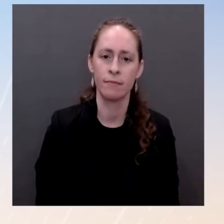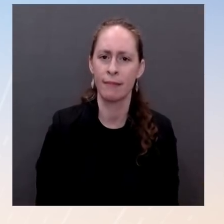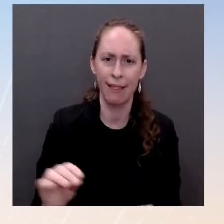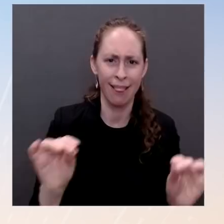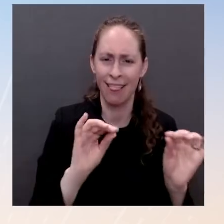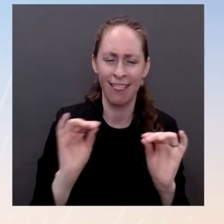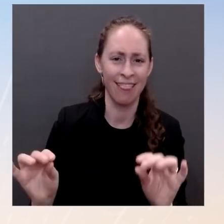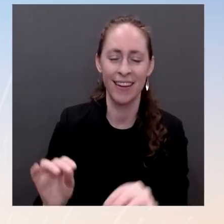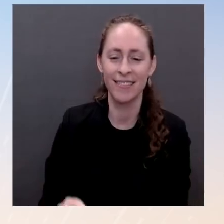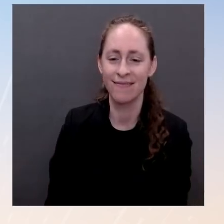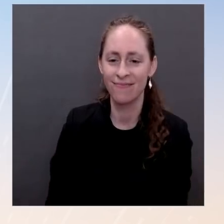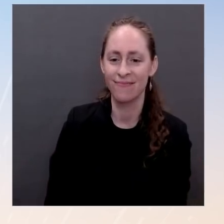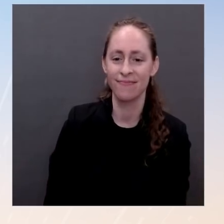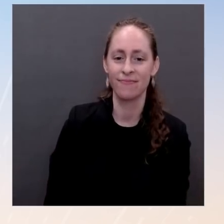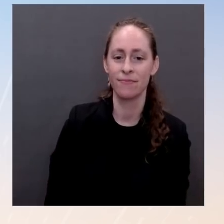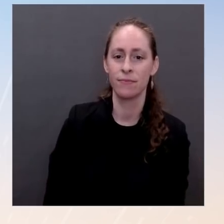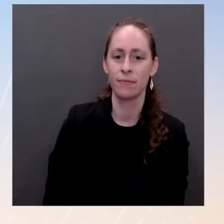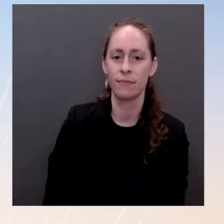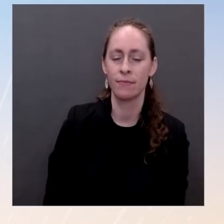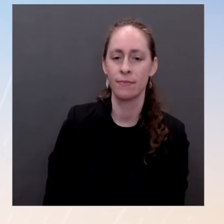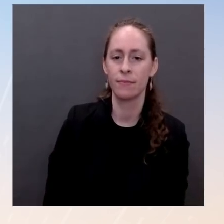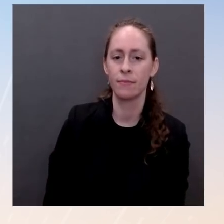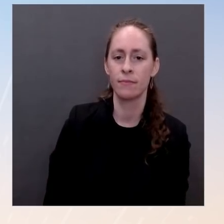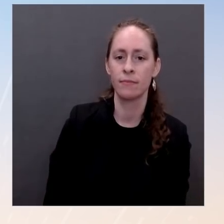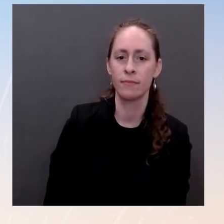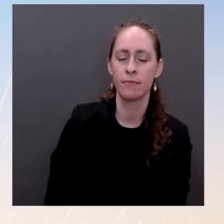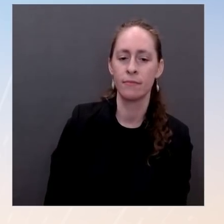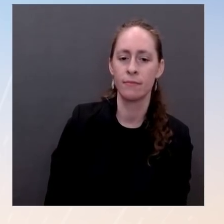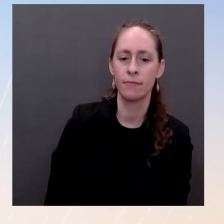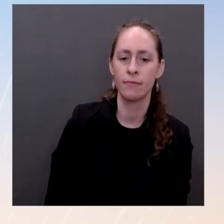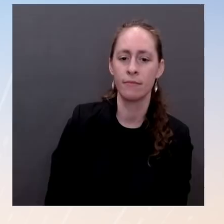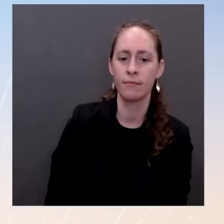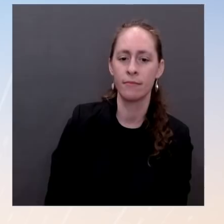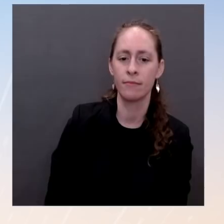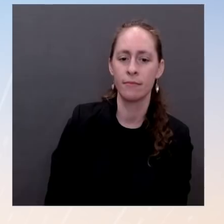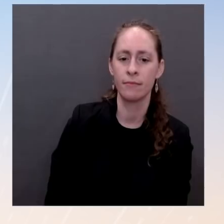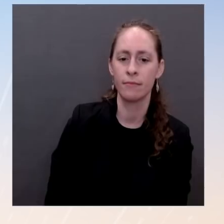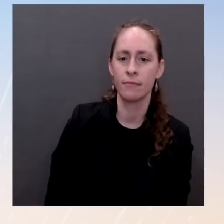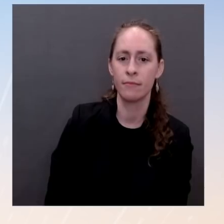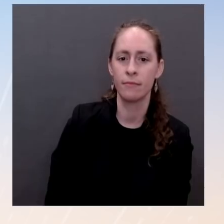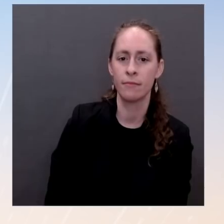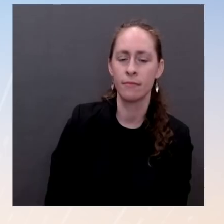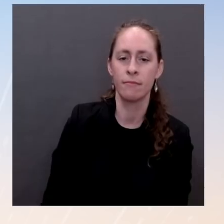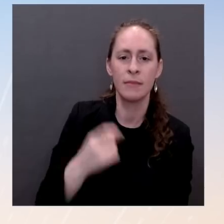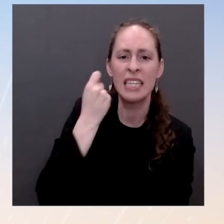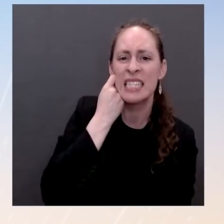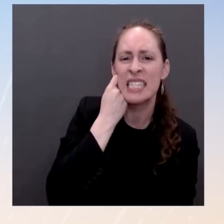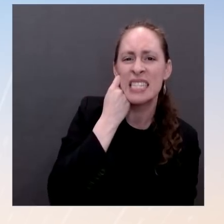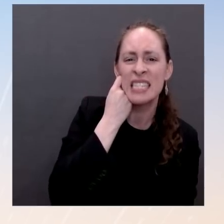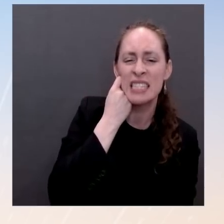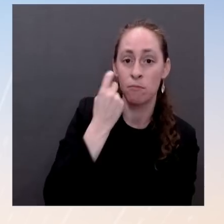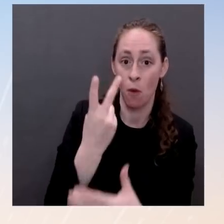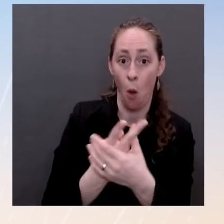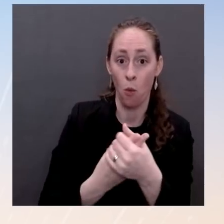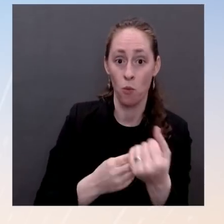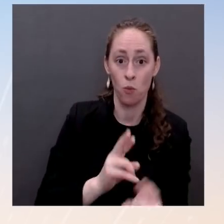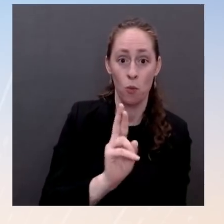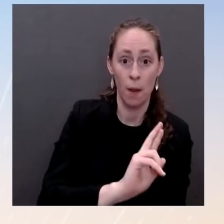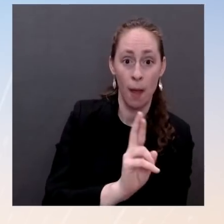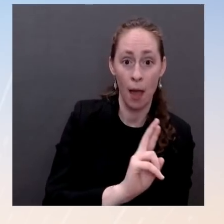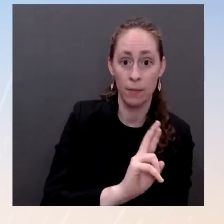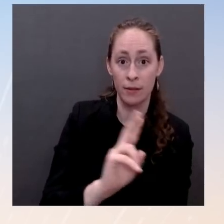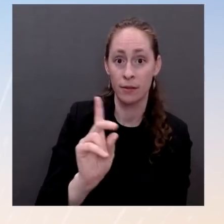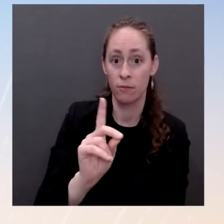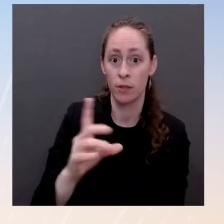this hour, lawmakers put out a bipartisan statement warning President Putin. I know you've said from from the podium that the White House doesn't need Congress to pass